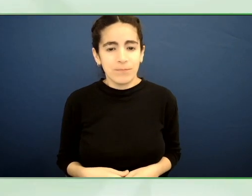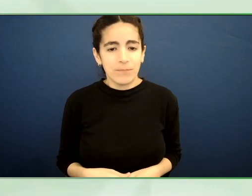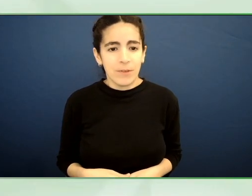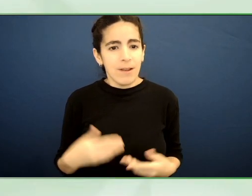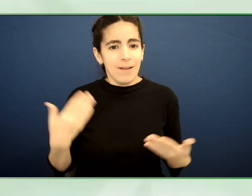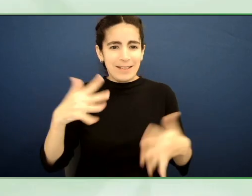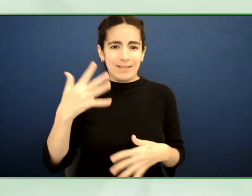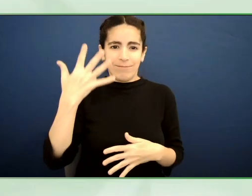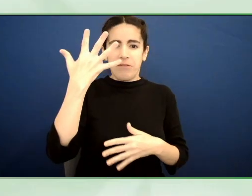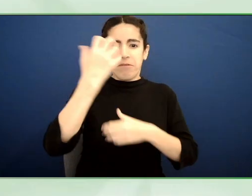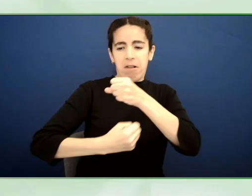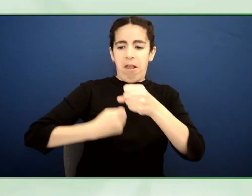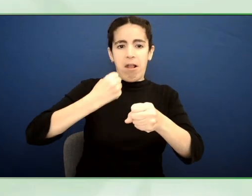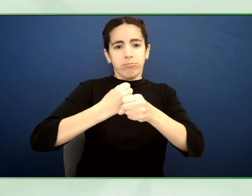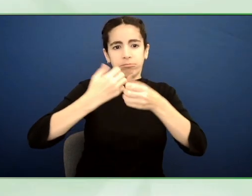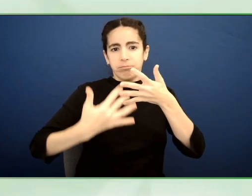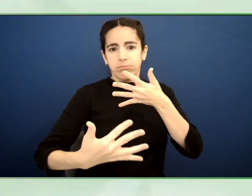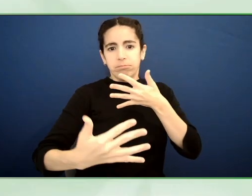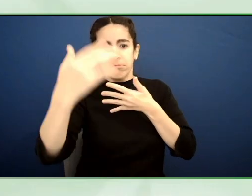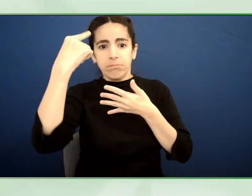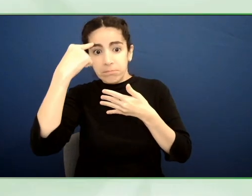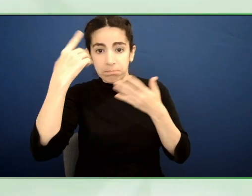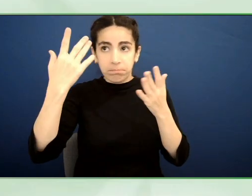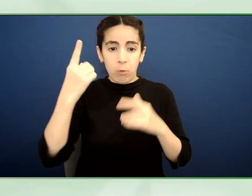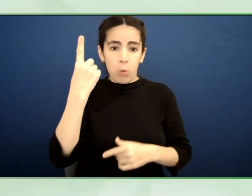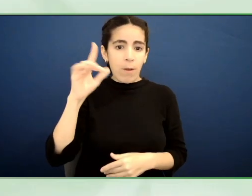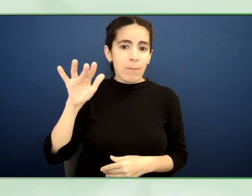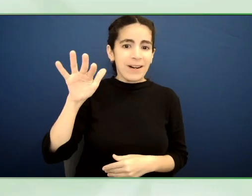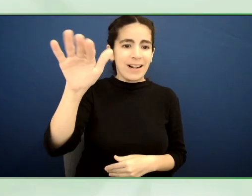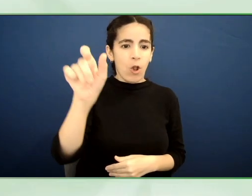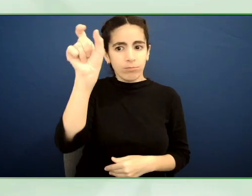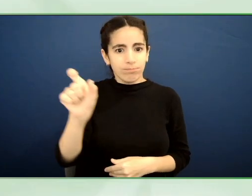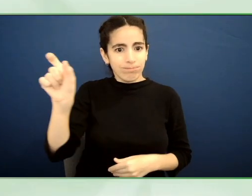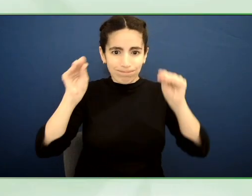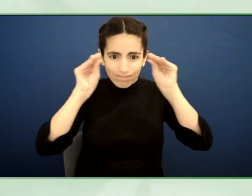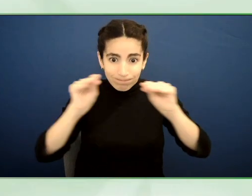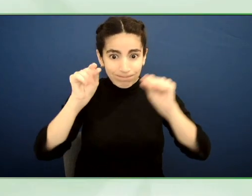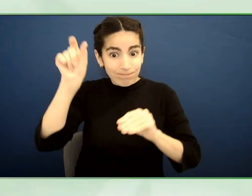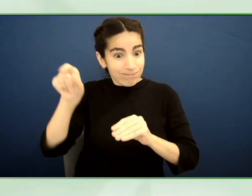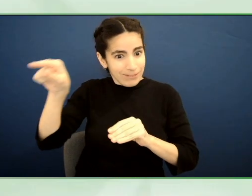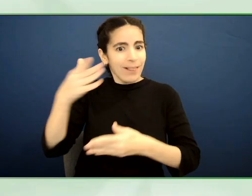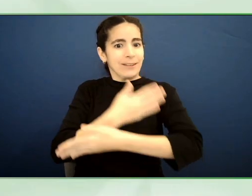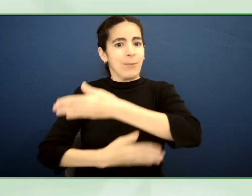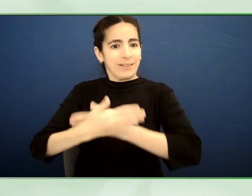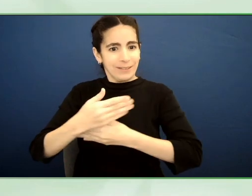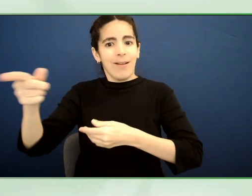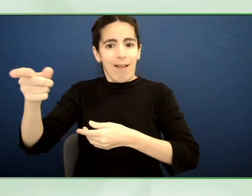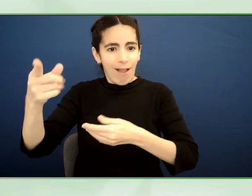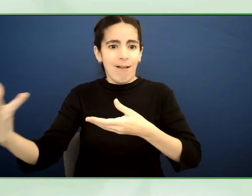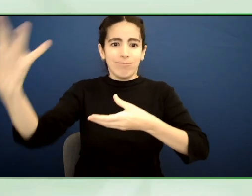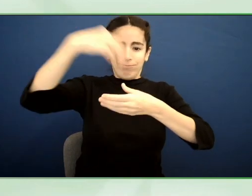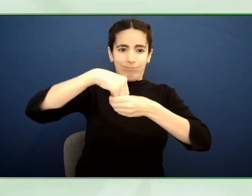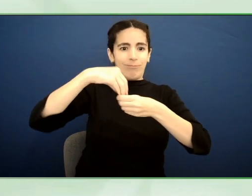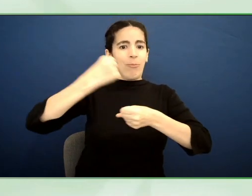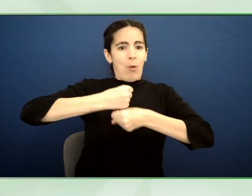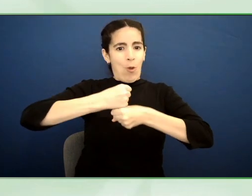disabilities all over the world teaching in this industry, what do you think will happen? The most creative,